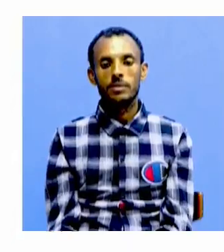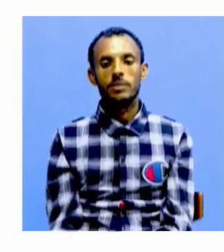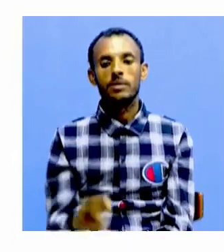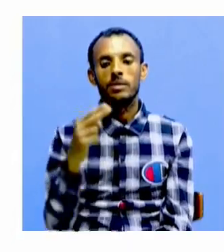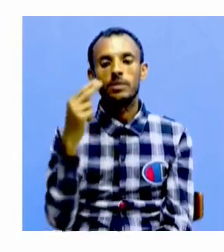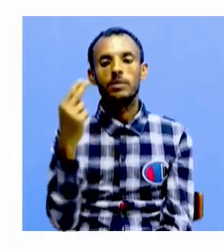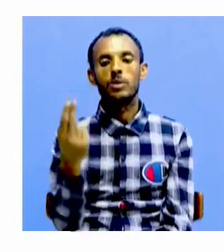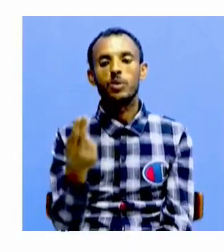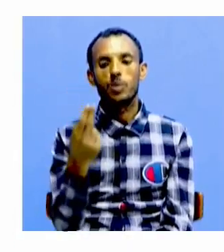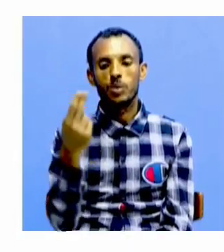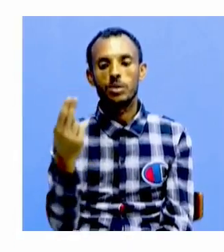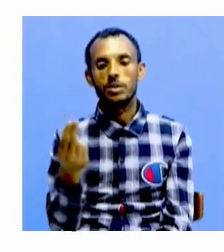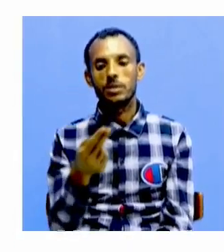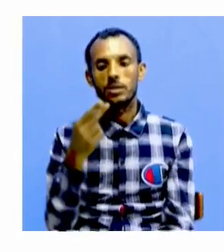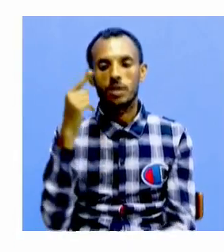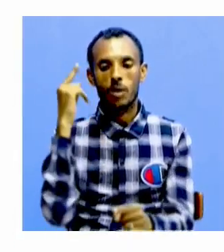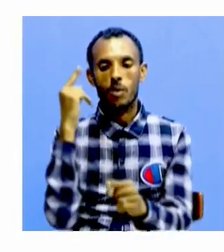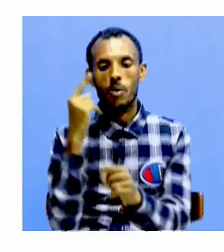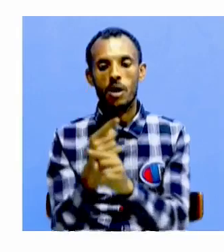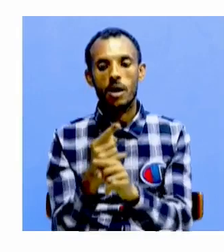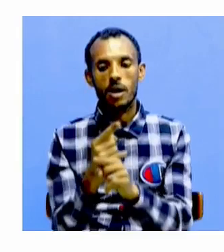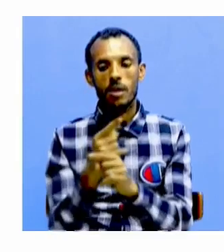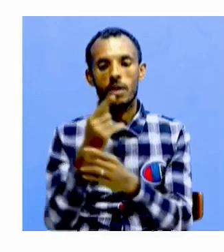Use the correct form.